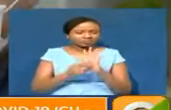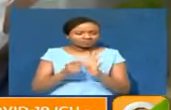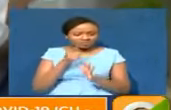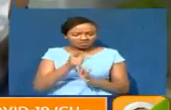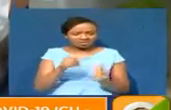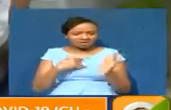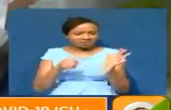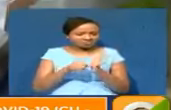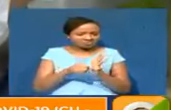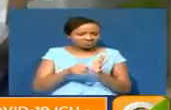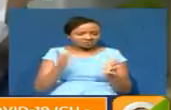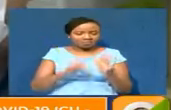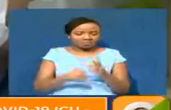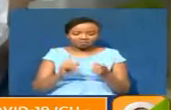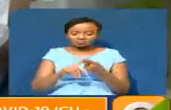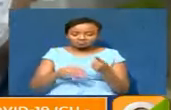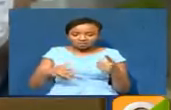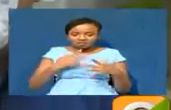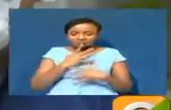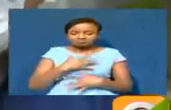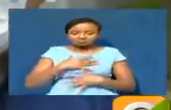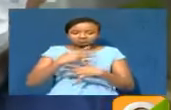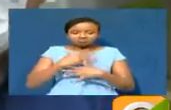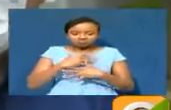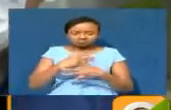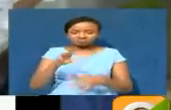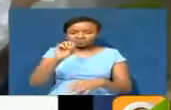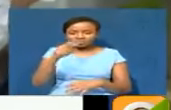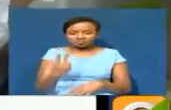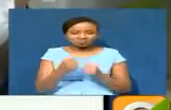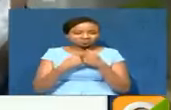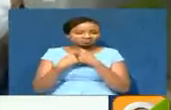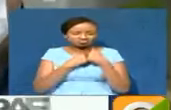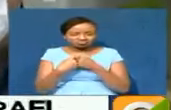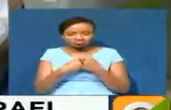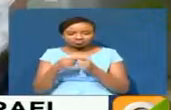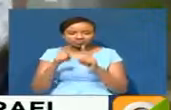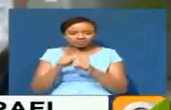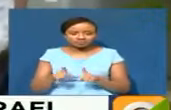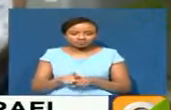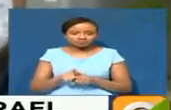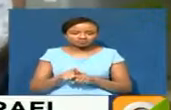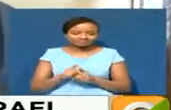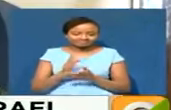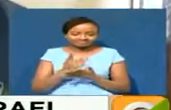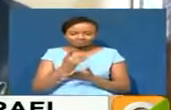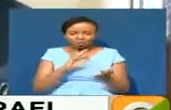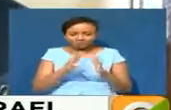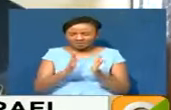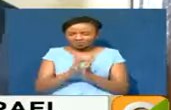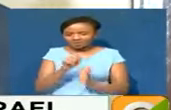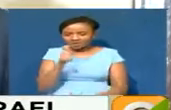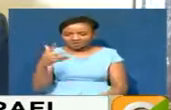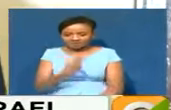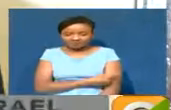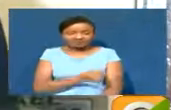them on their belly to try and increase their oxygenation, and intubated are those who are not vaccinated. So even if